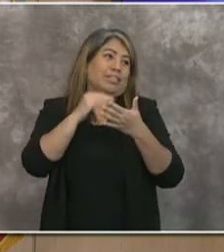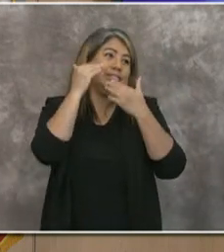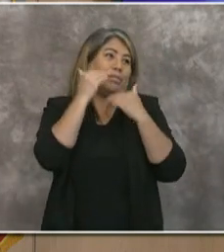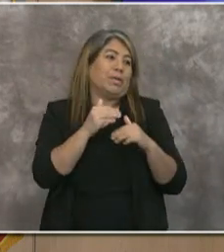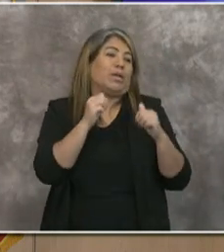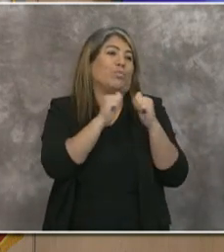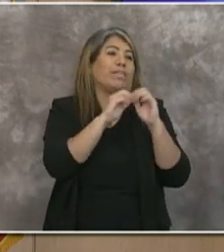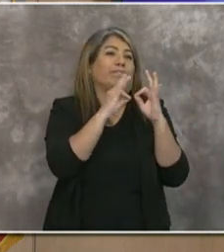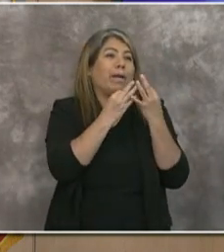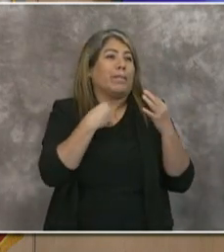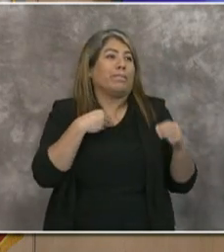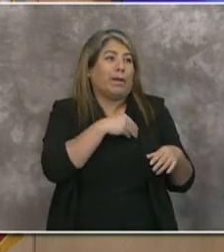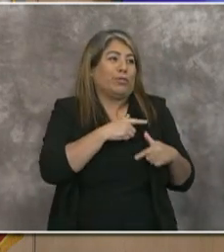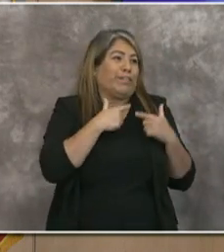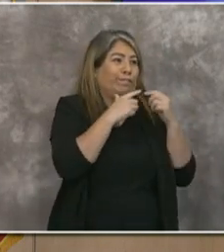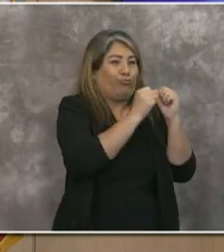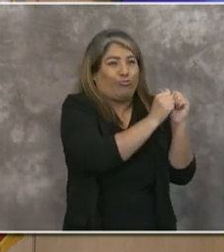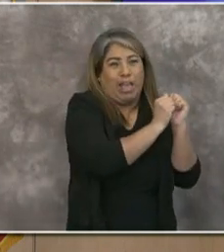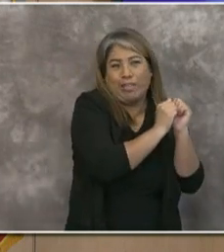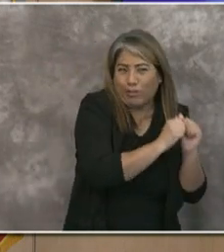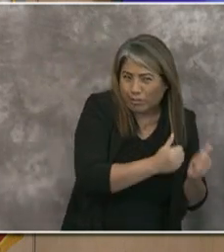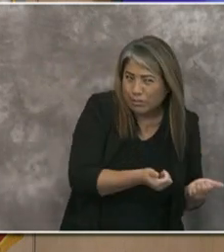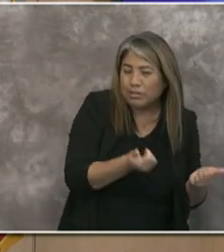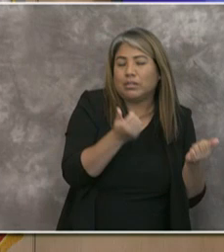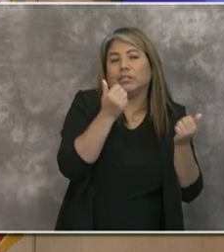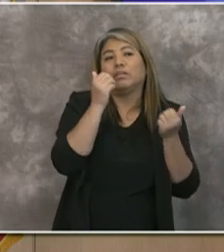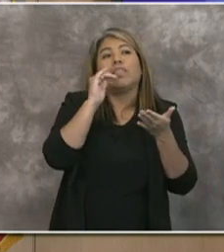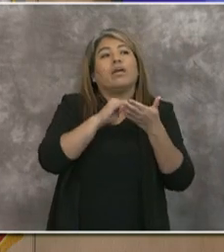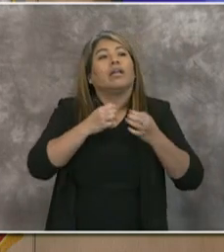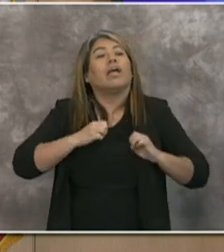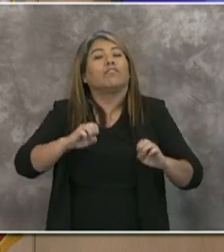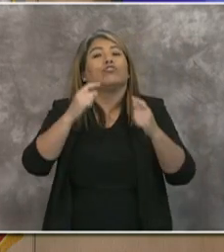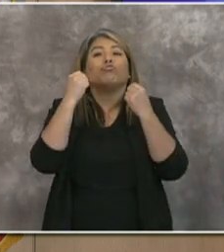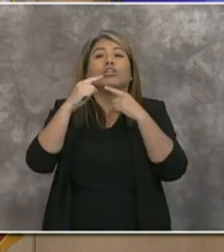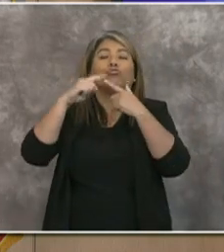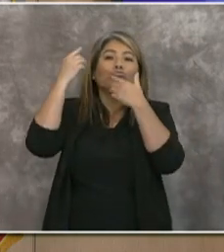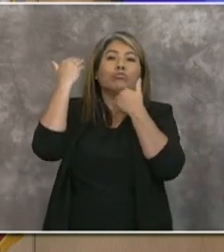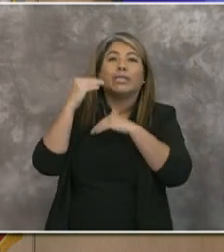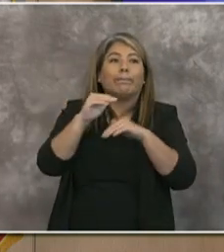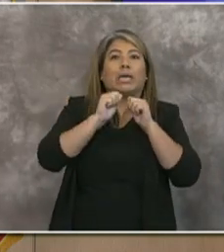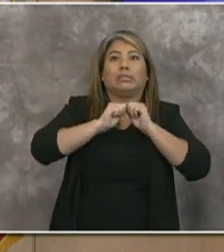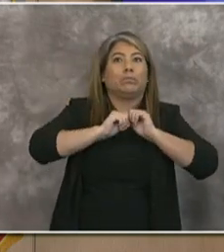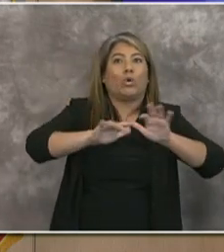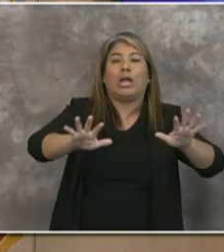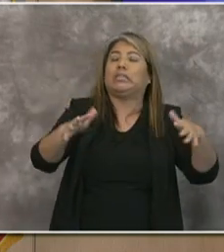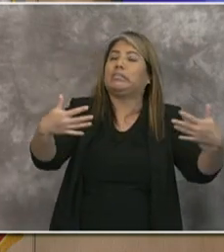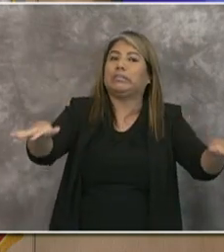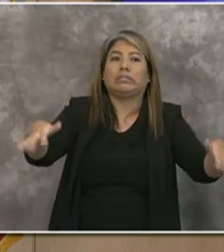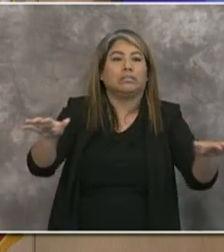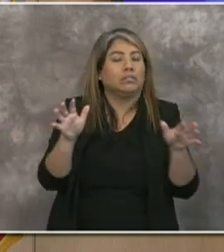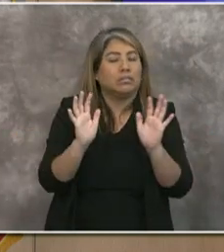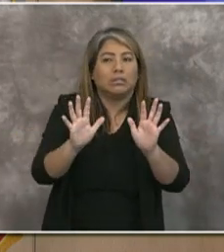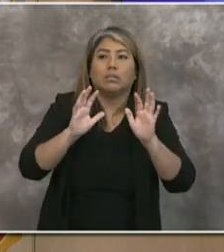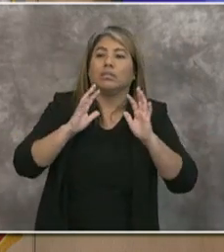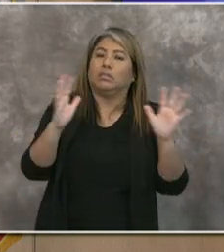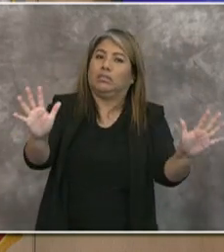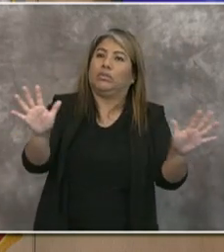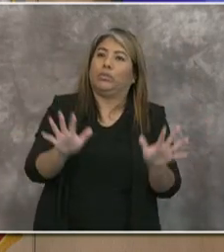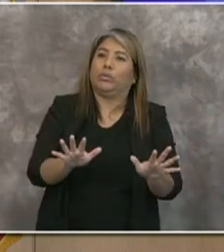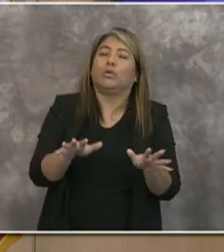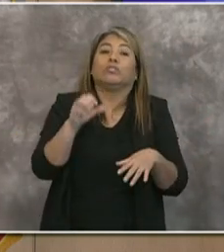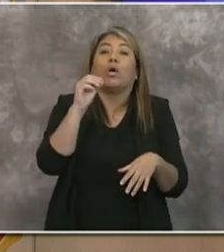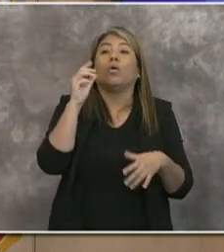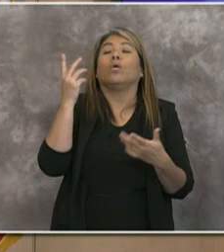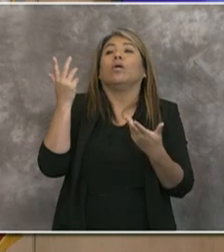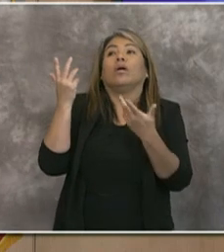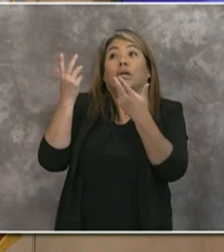household units. All of these are an effort designed to limit the spread, and so we think as the state deems appropriate to move out of